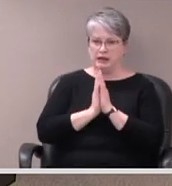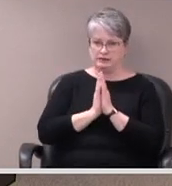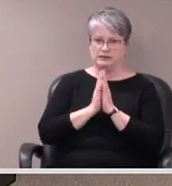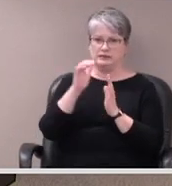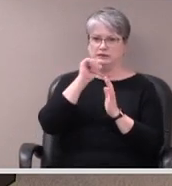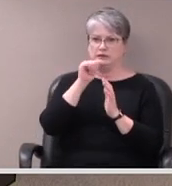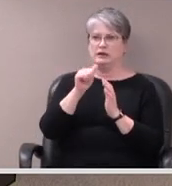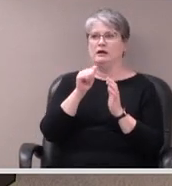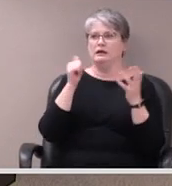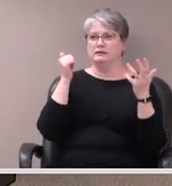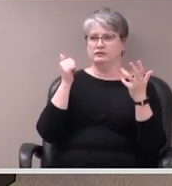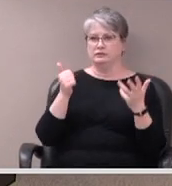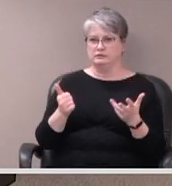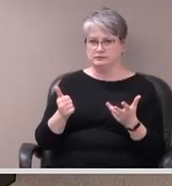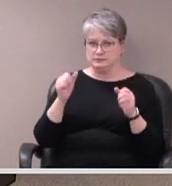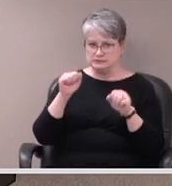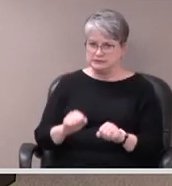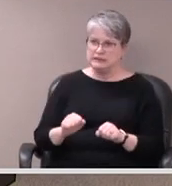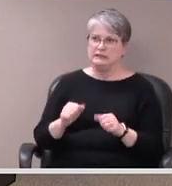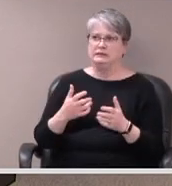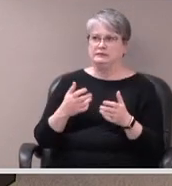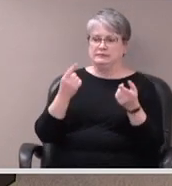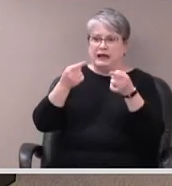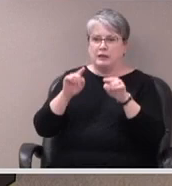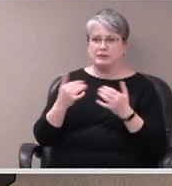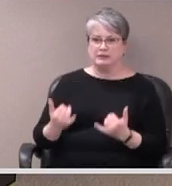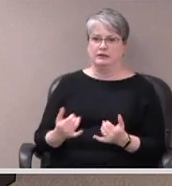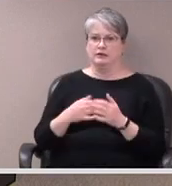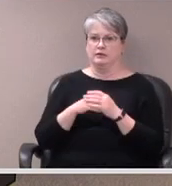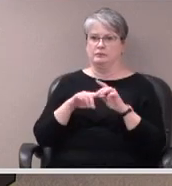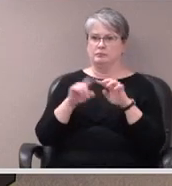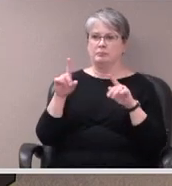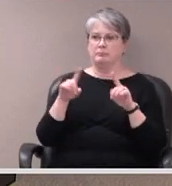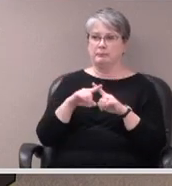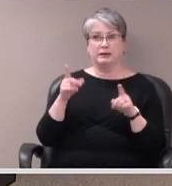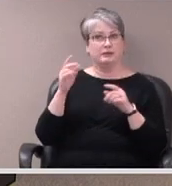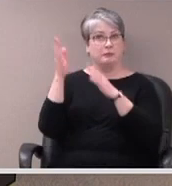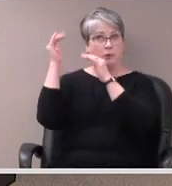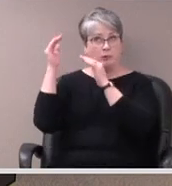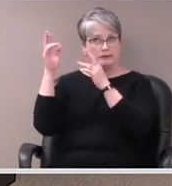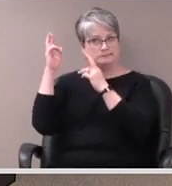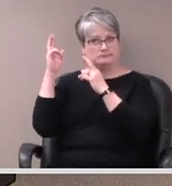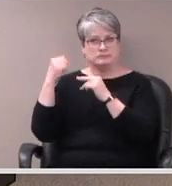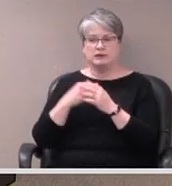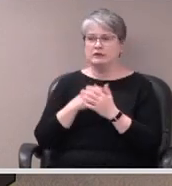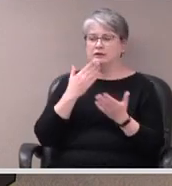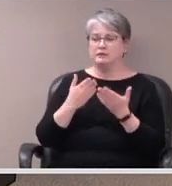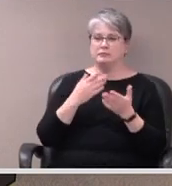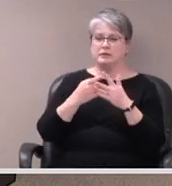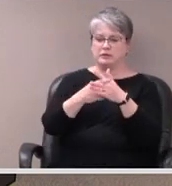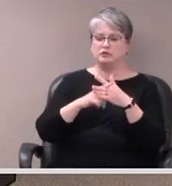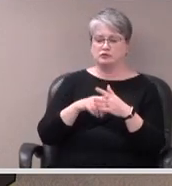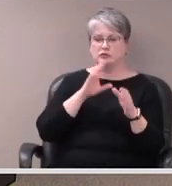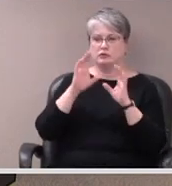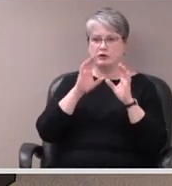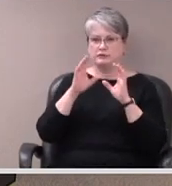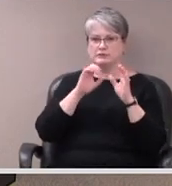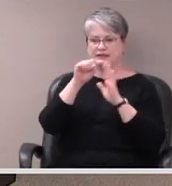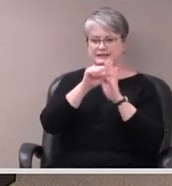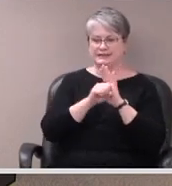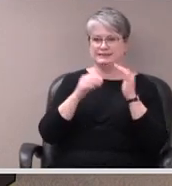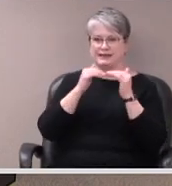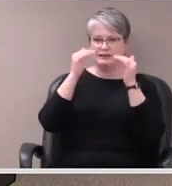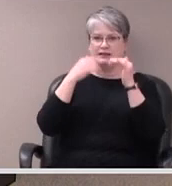not necessarily something that can necessarily be helped, but I do believe, I'm hoping that maybe this might start some conversation at the state level to be able to treat our